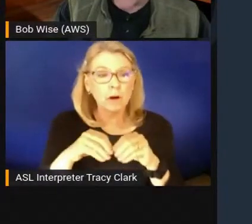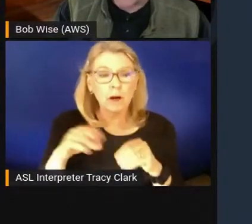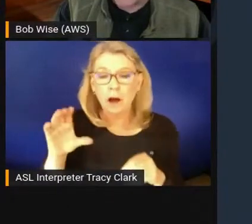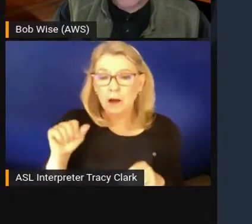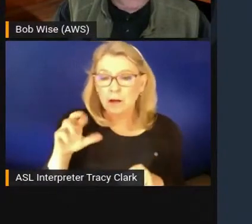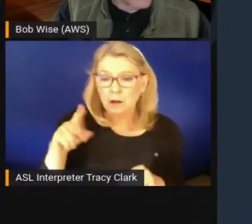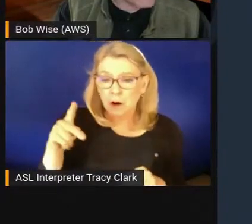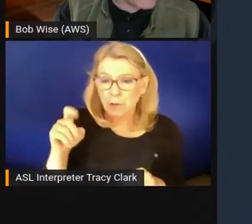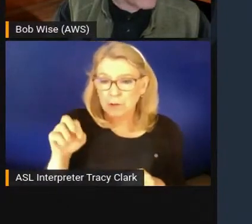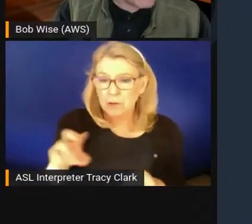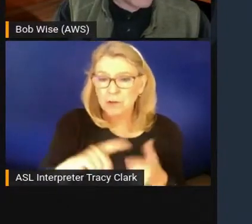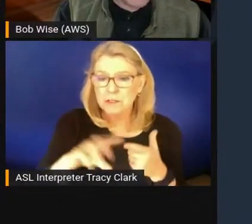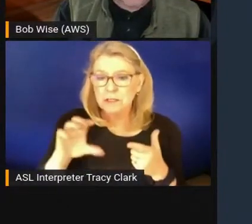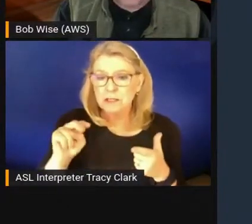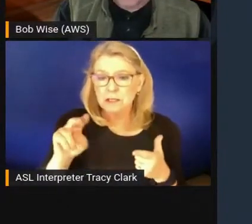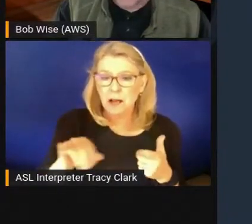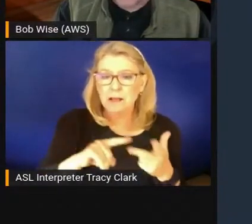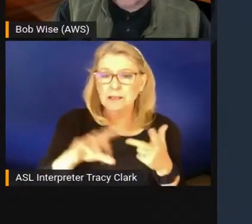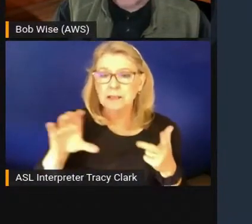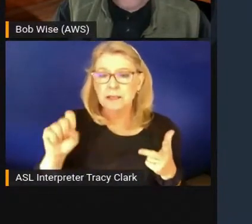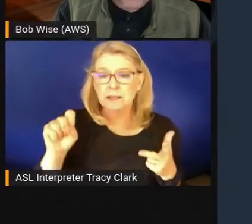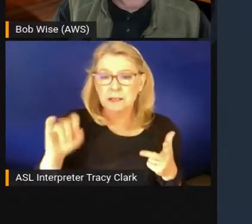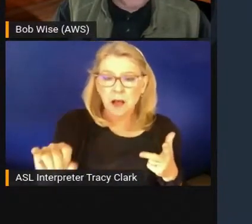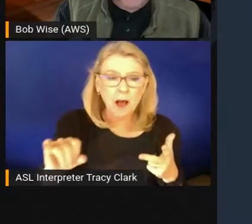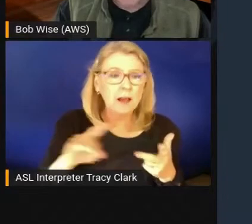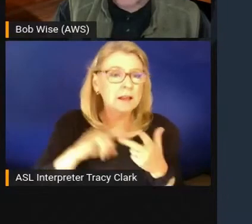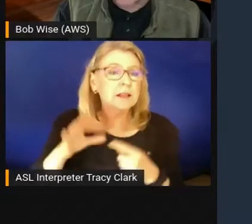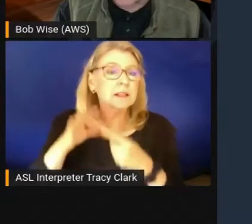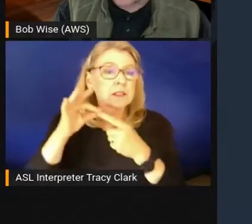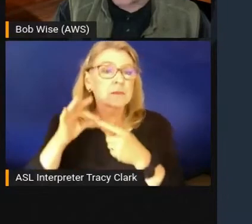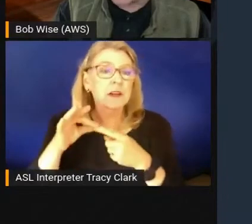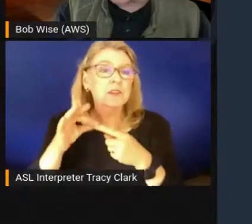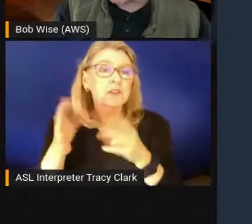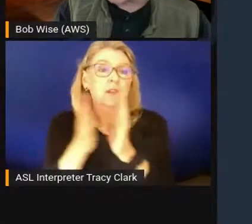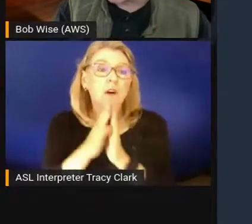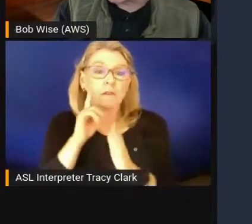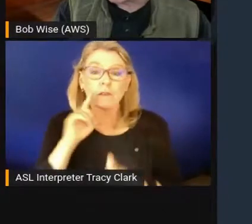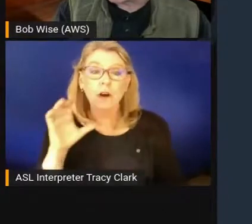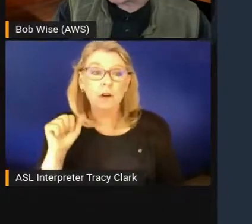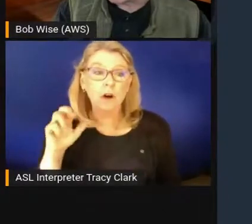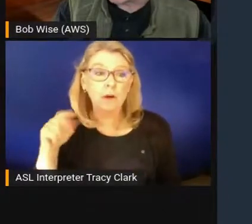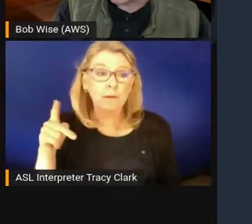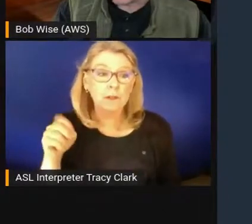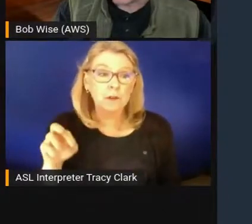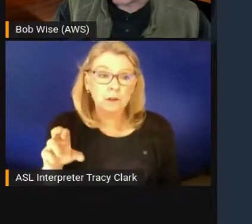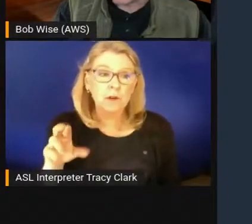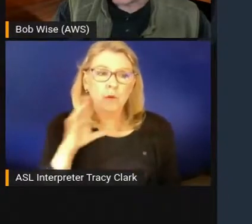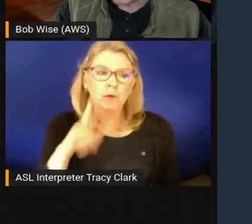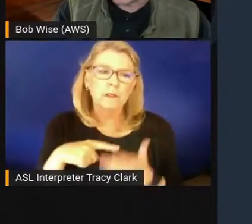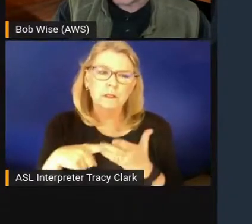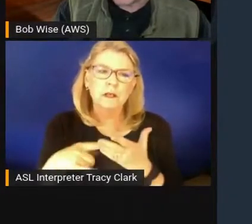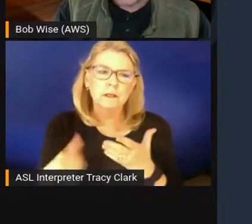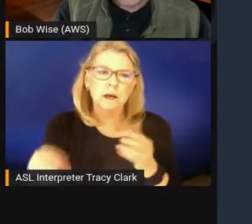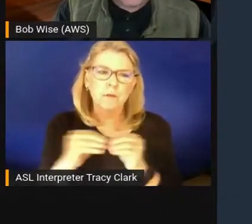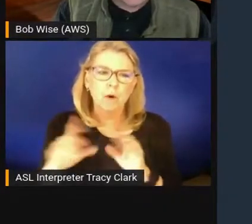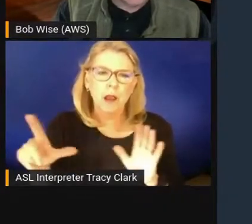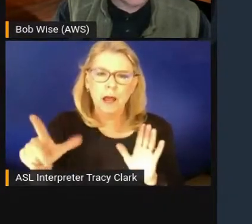CSI drivers. Special call out there for Carpenter. We'll talk more about that later.